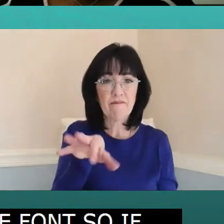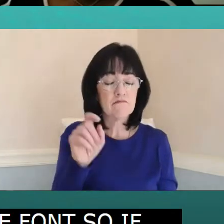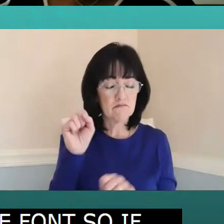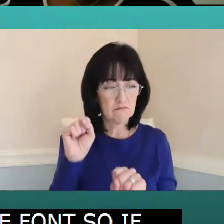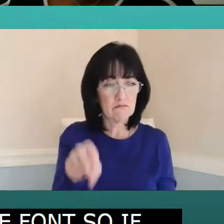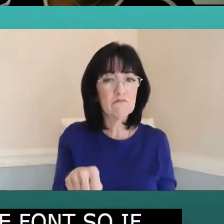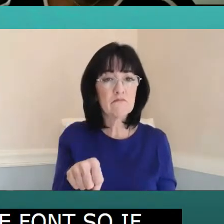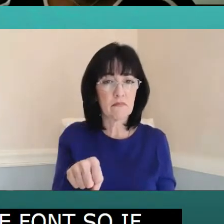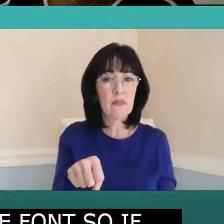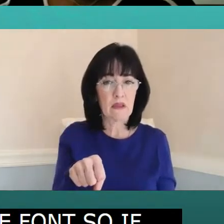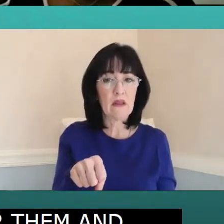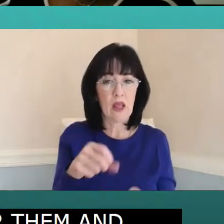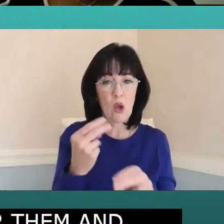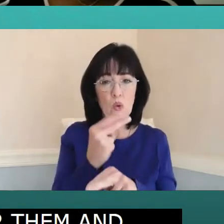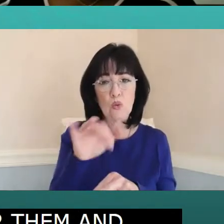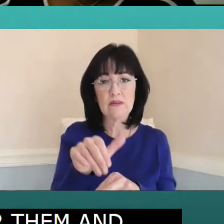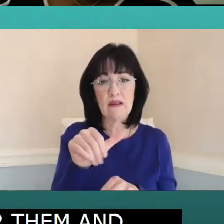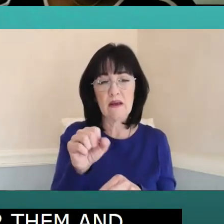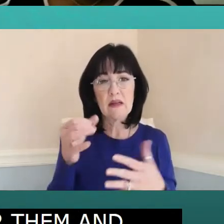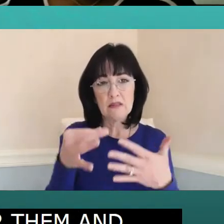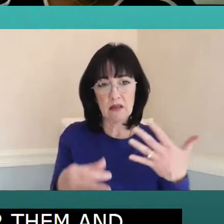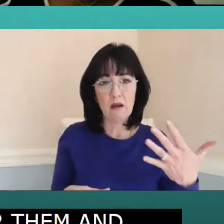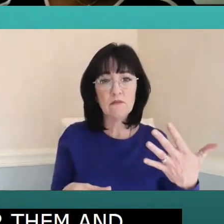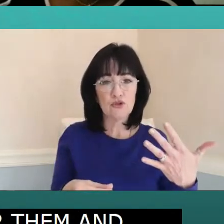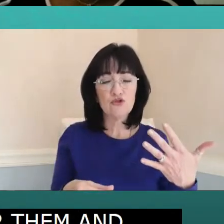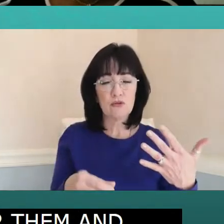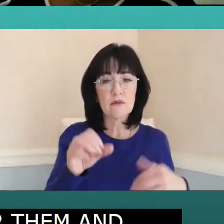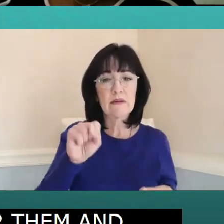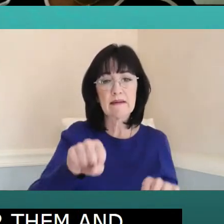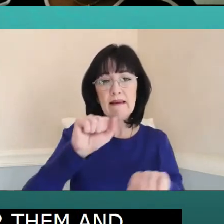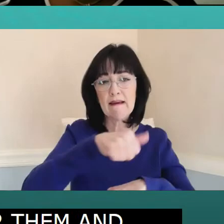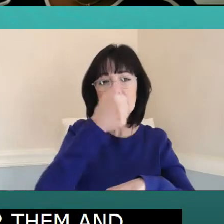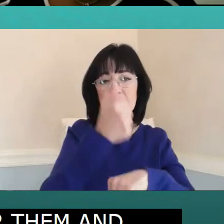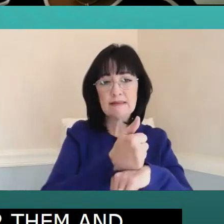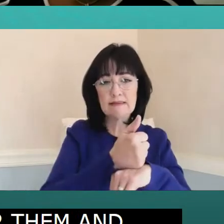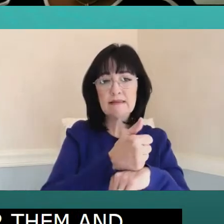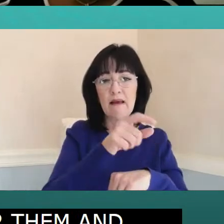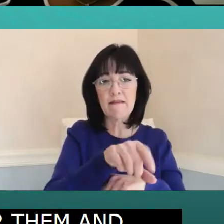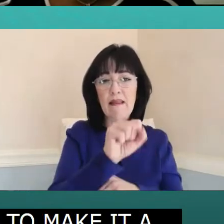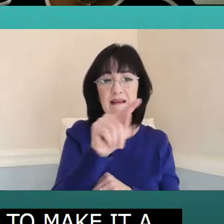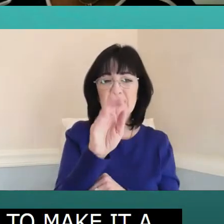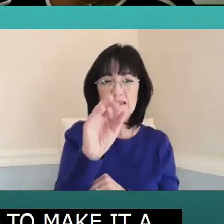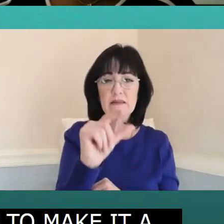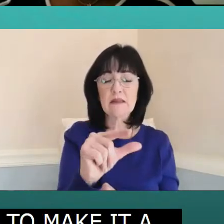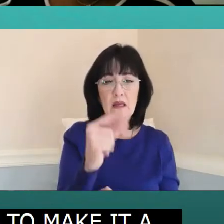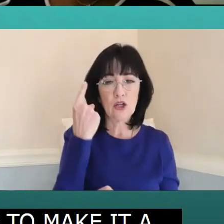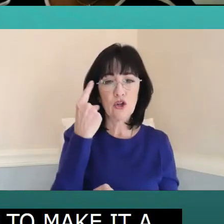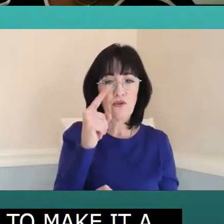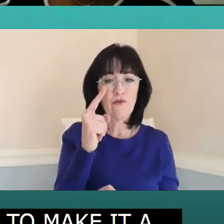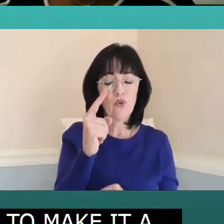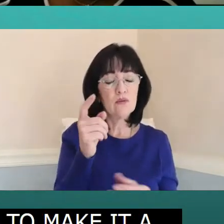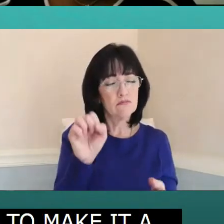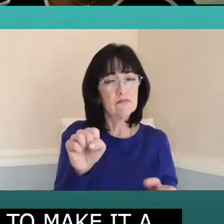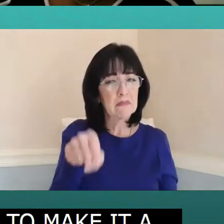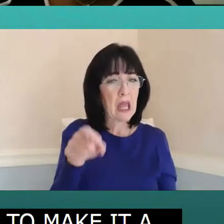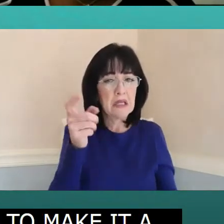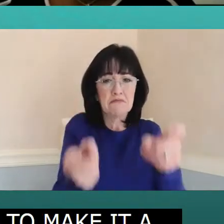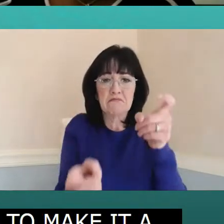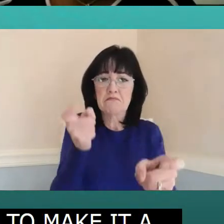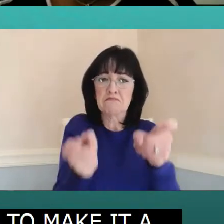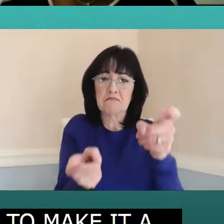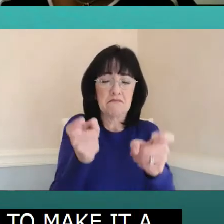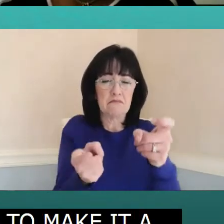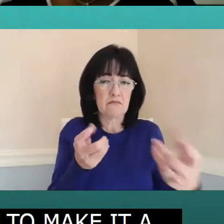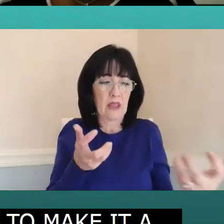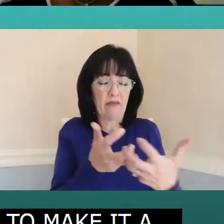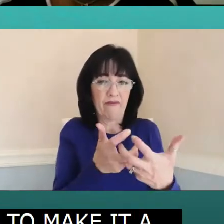as an option and a setting to make it a little easier. So they can customize it based on whatever they